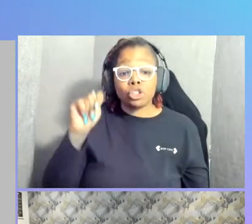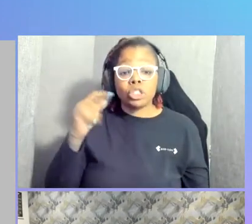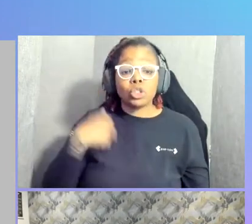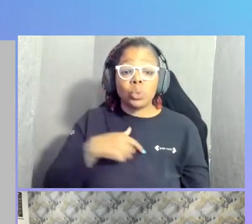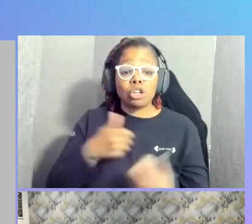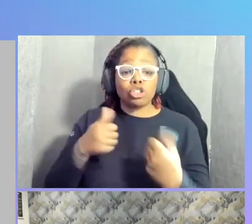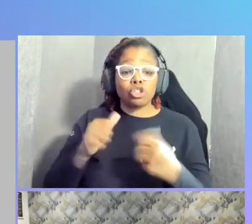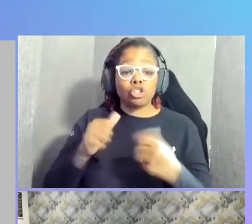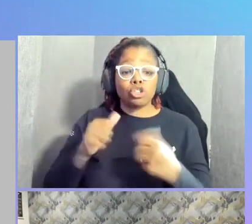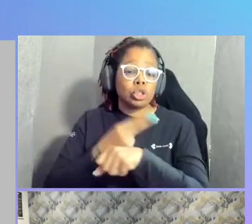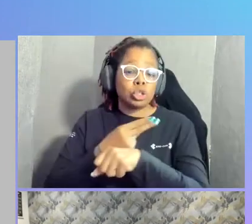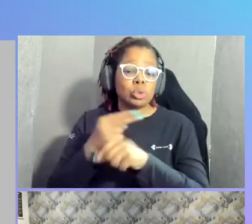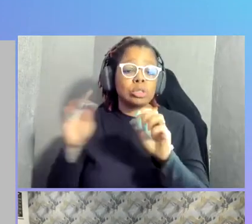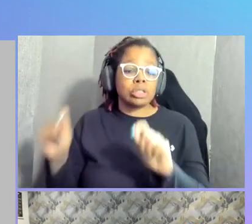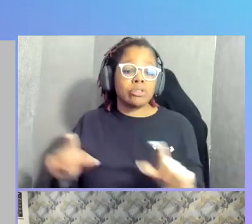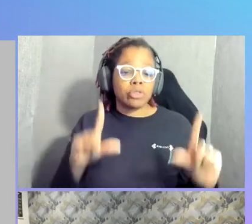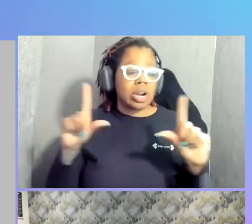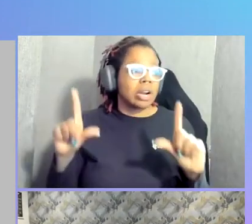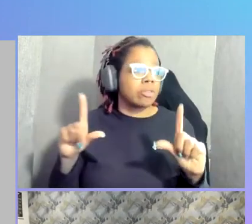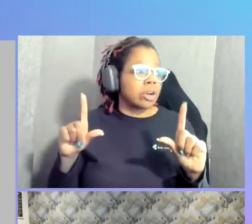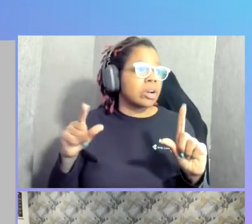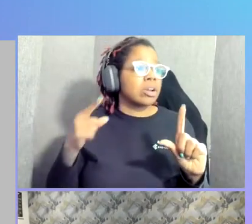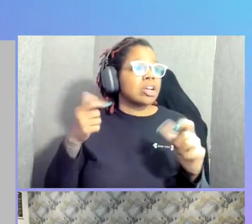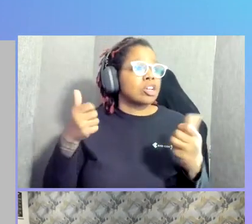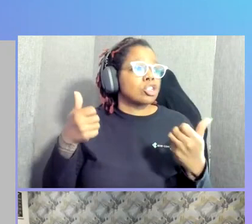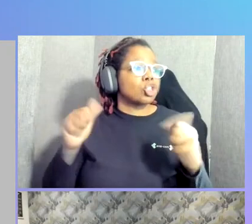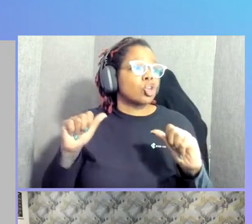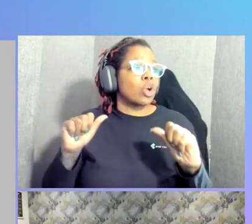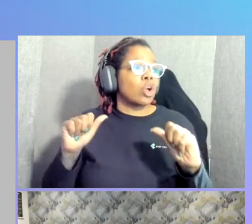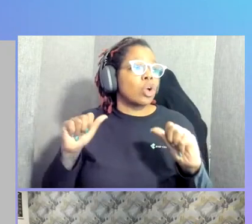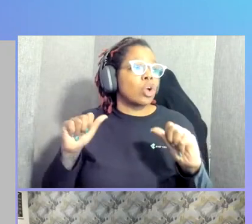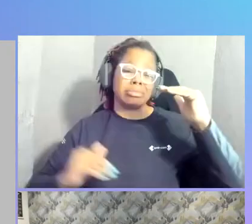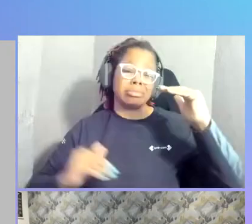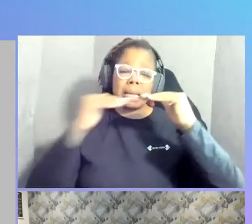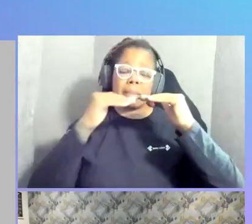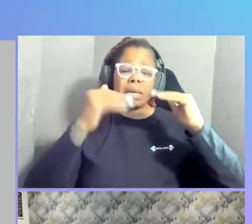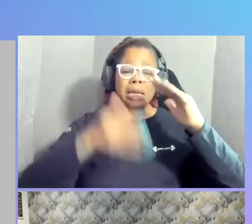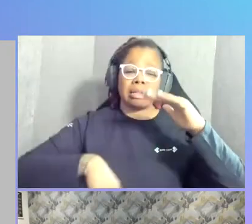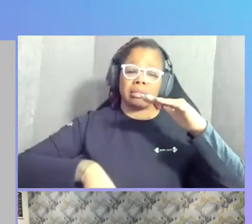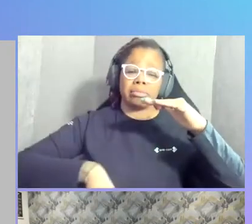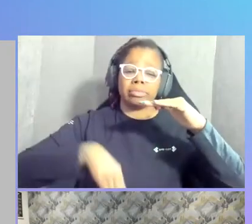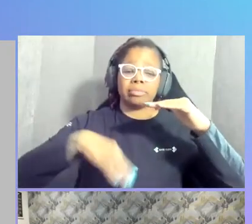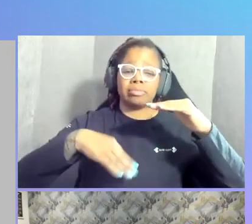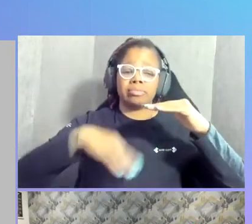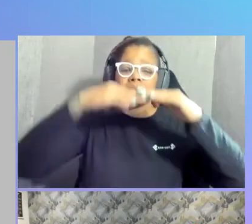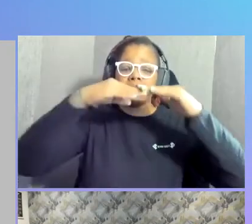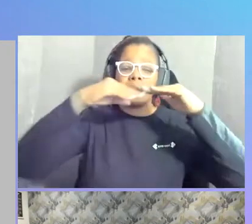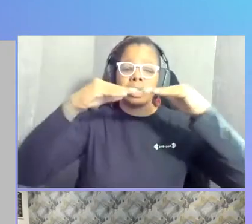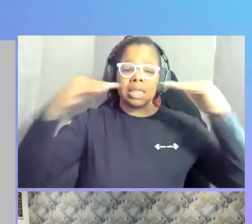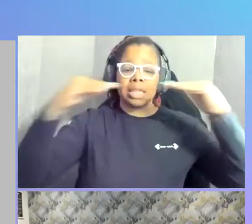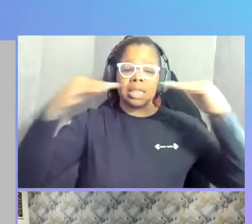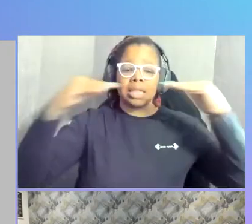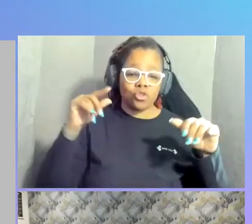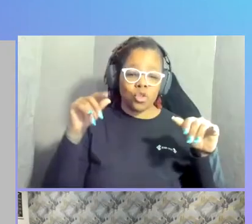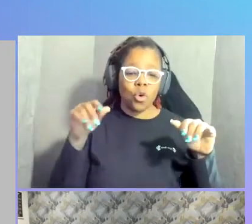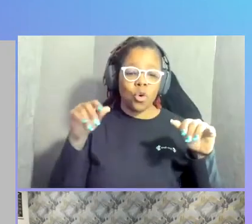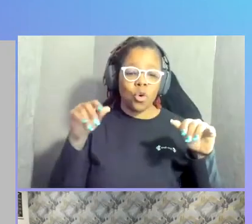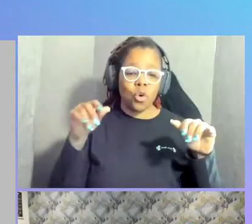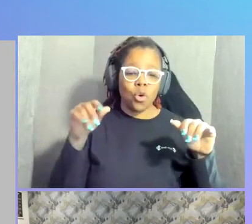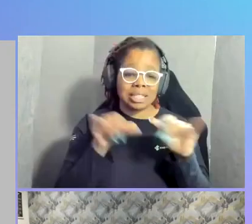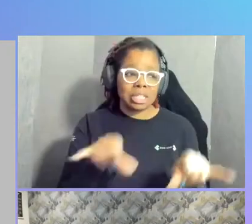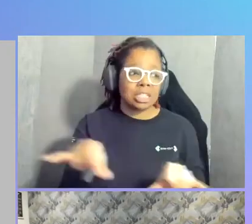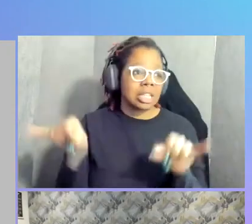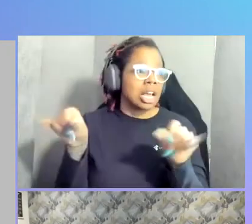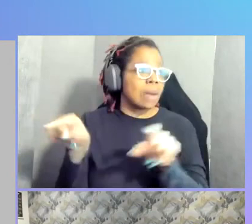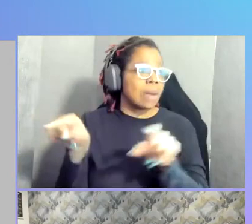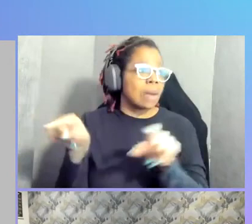use the framework striving to meet the highest level of accessibility standards we can, but we also want to